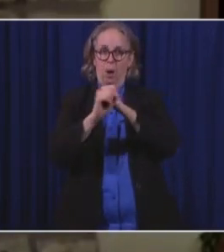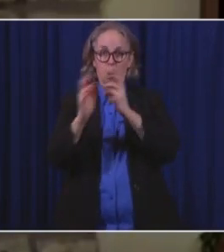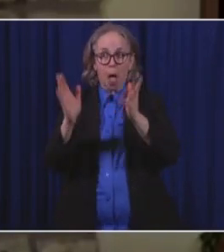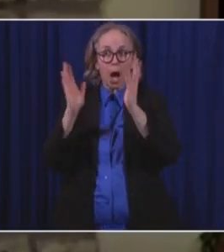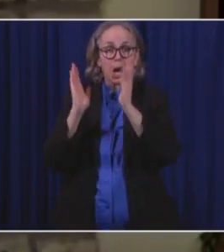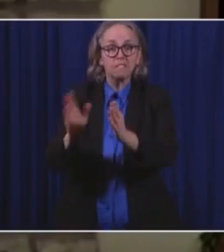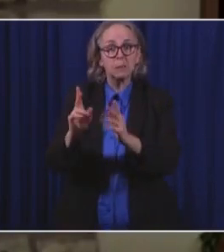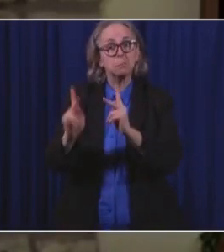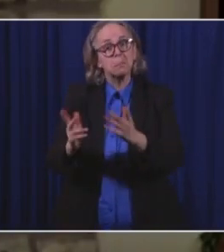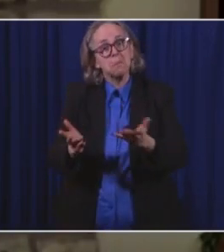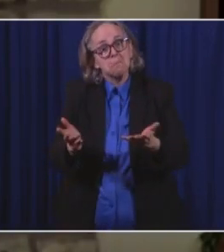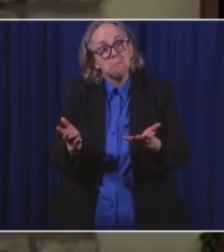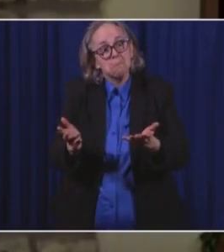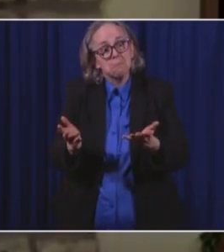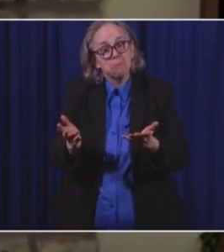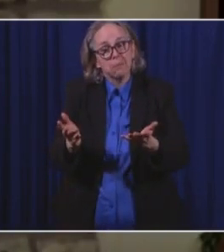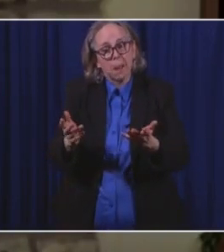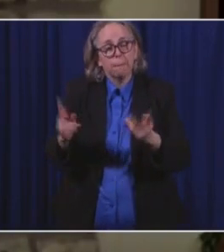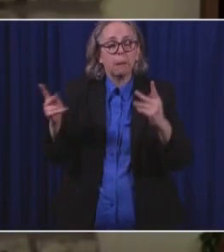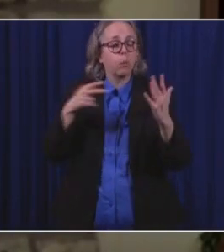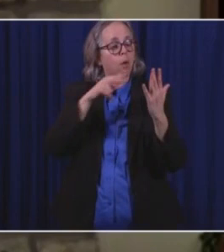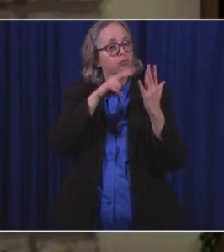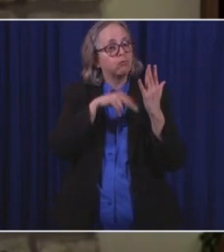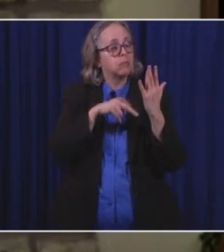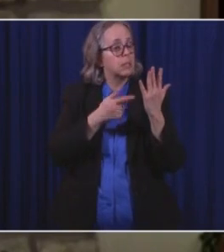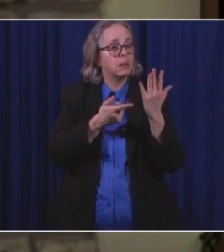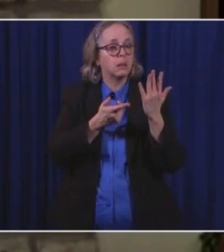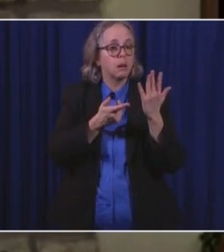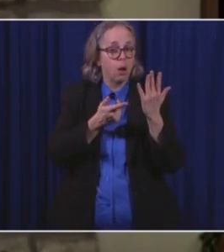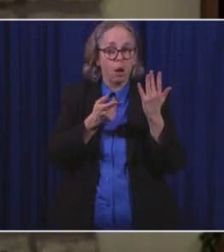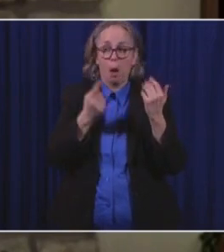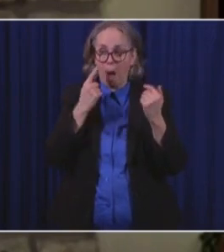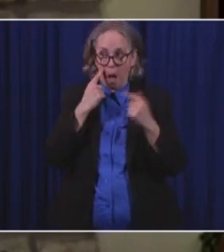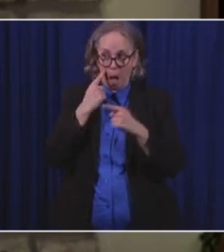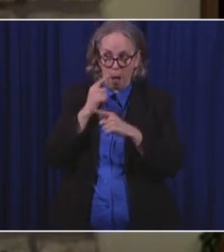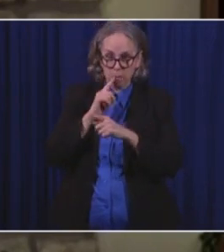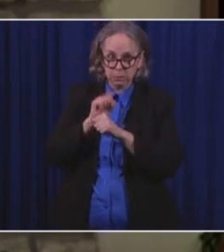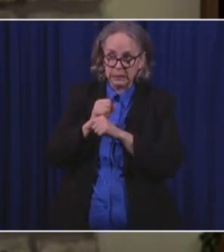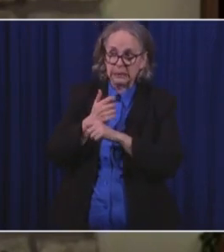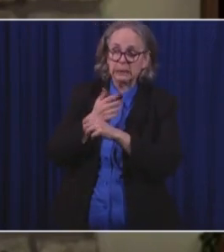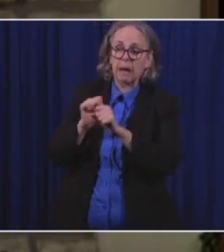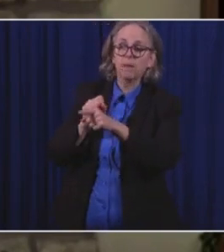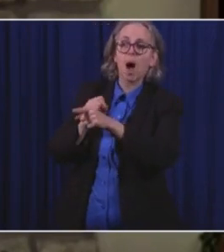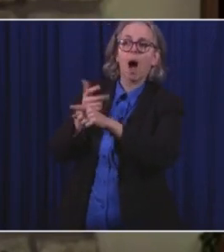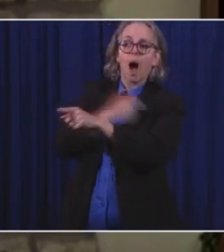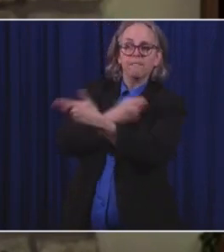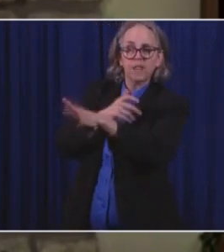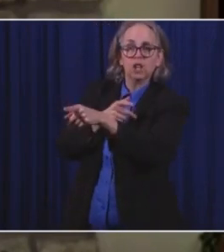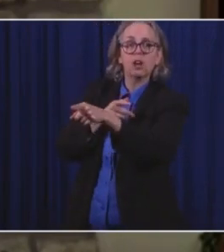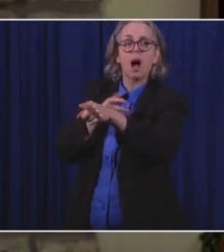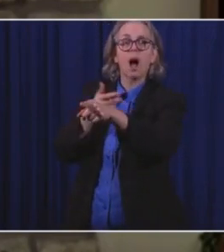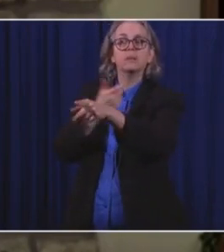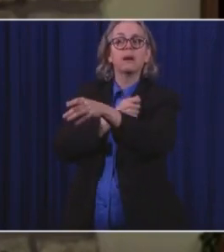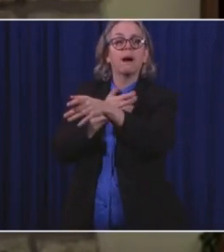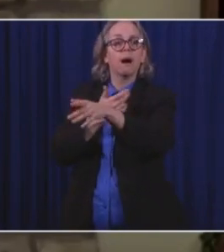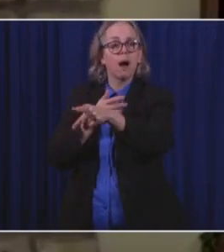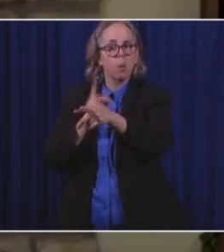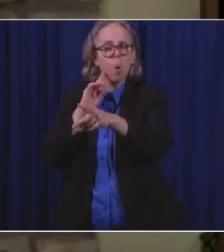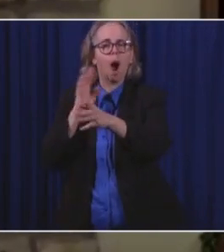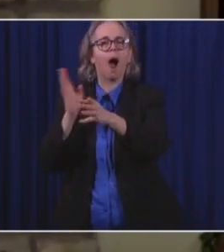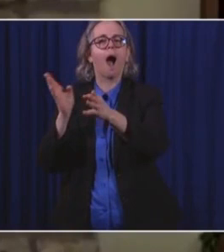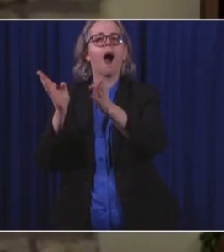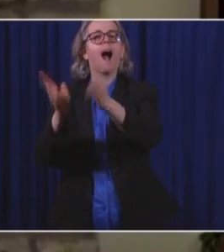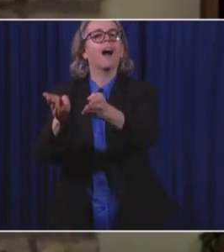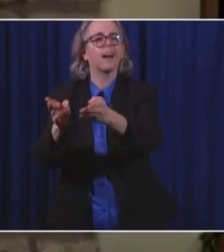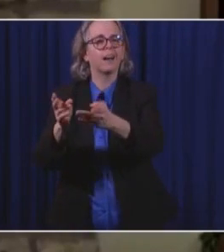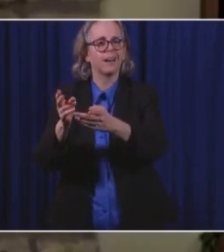they're seeing, by what they see when they see a doctor on TV, when